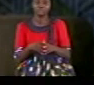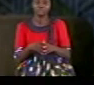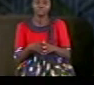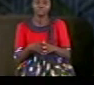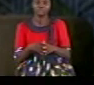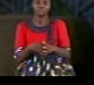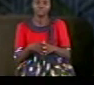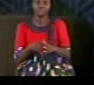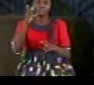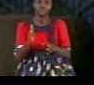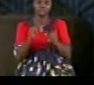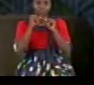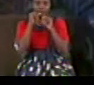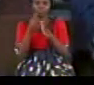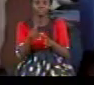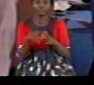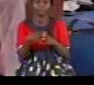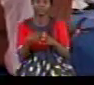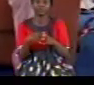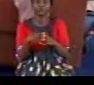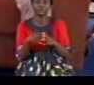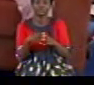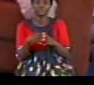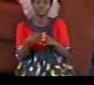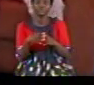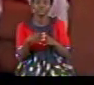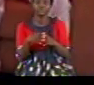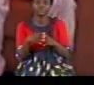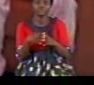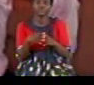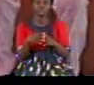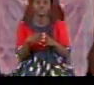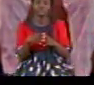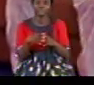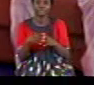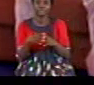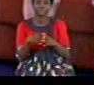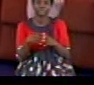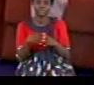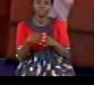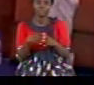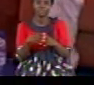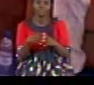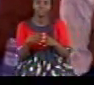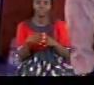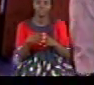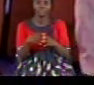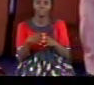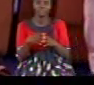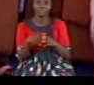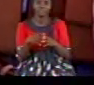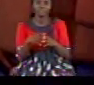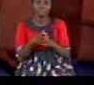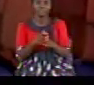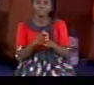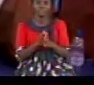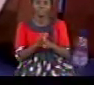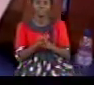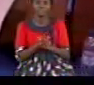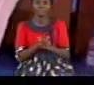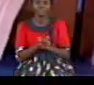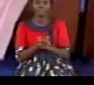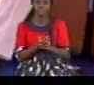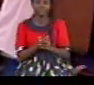you. We have Honorable Pius Sabo, House of Assembly, and Honorable Member is also here with